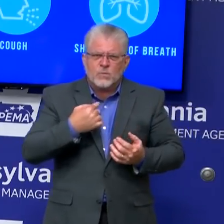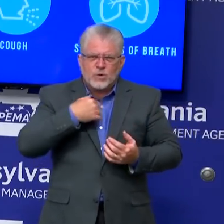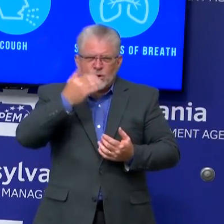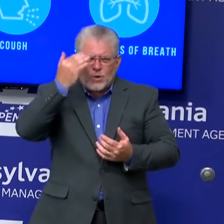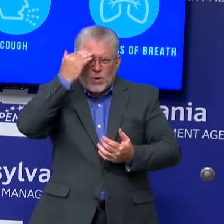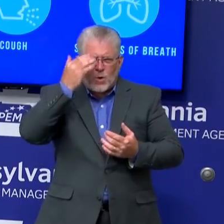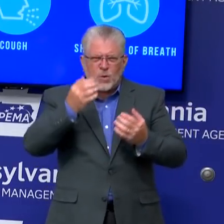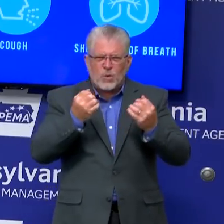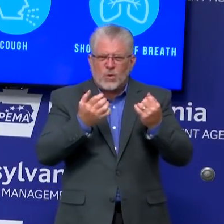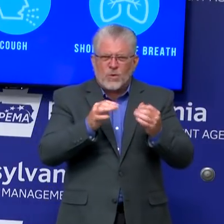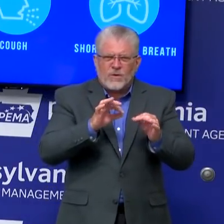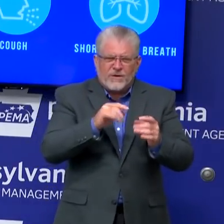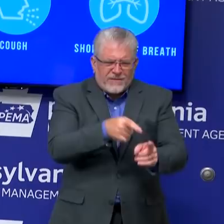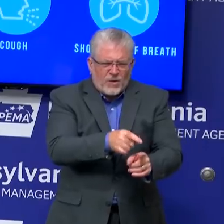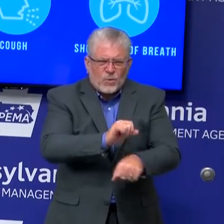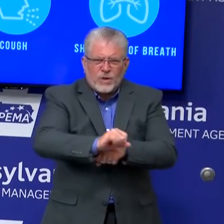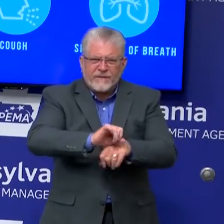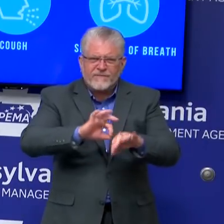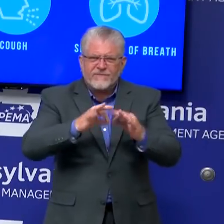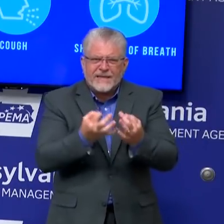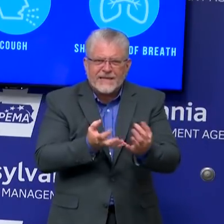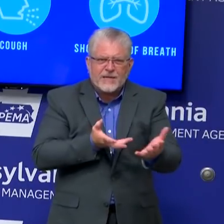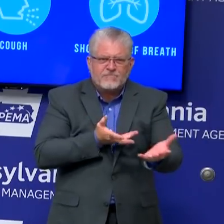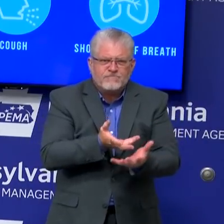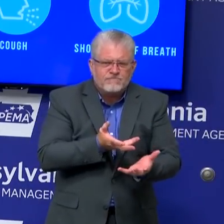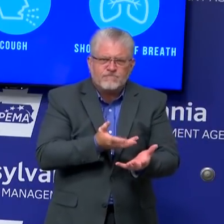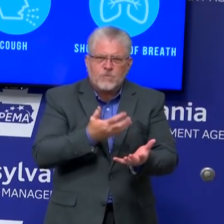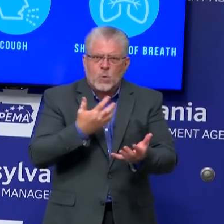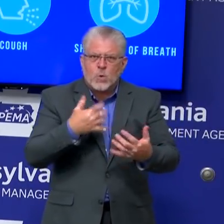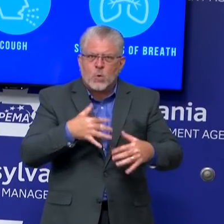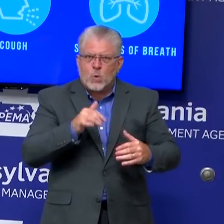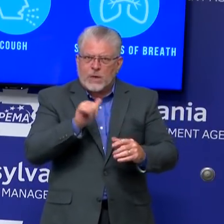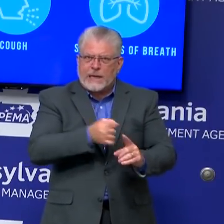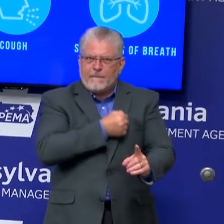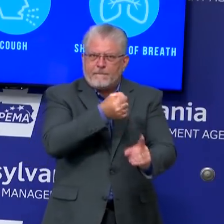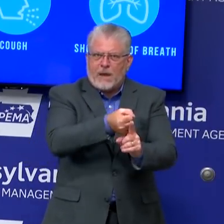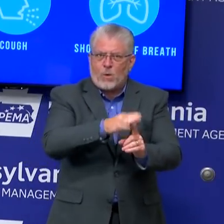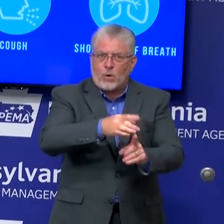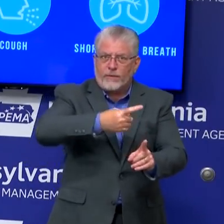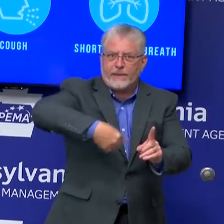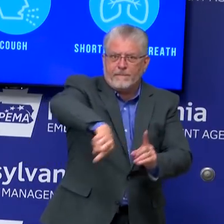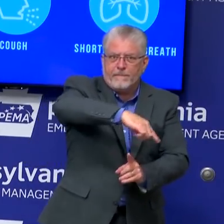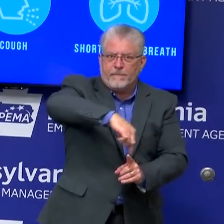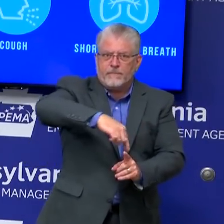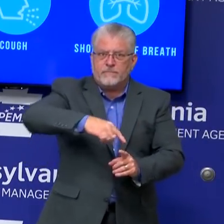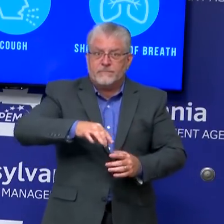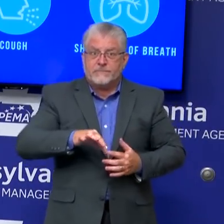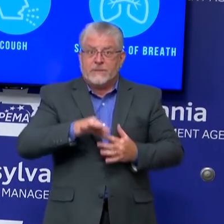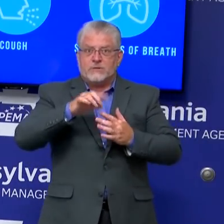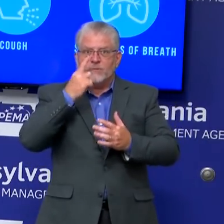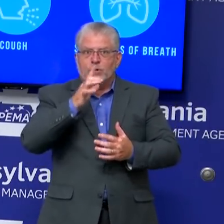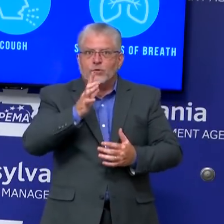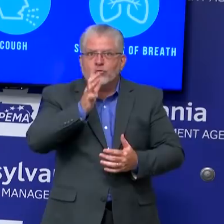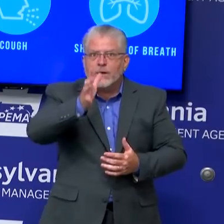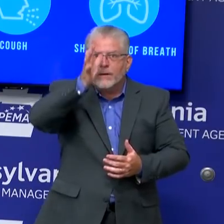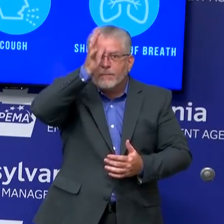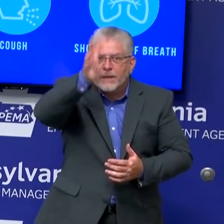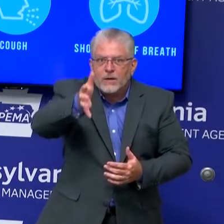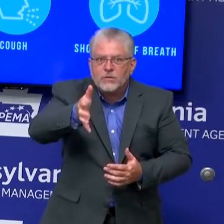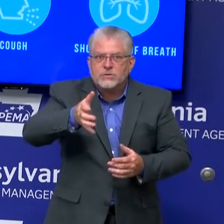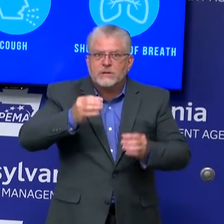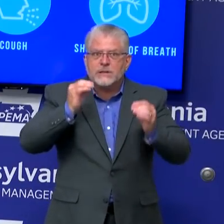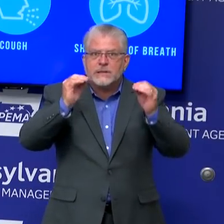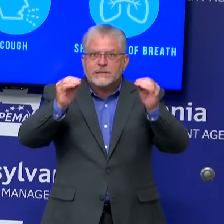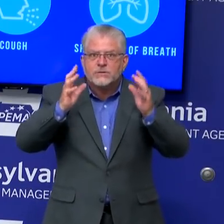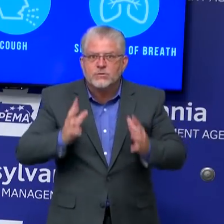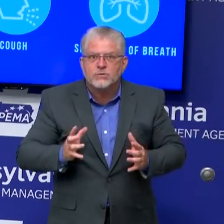COVID, particularly to caregivers. We have a lot of grandparents throughout the state, that our teachers and our staff within the schools would be